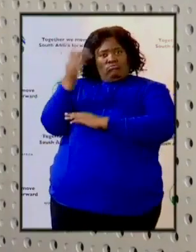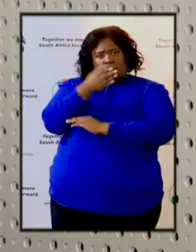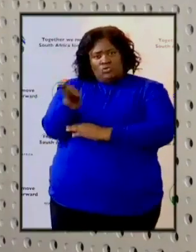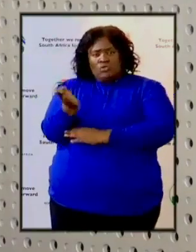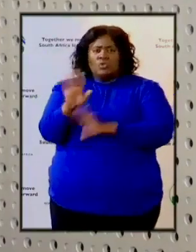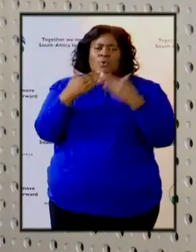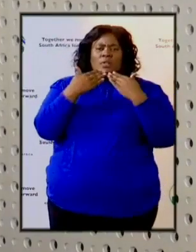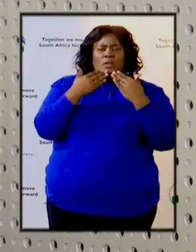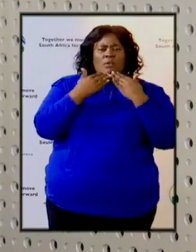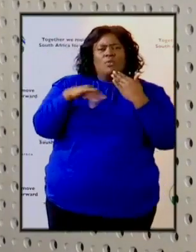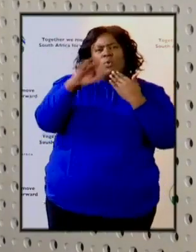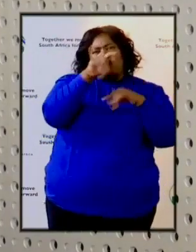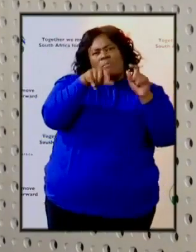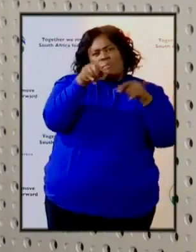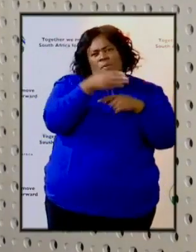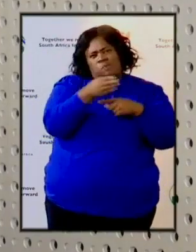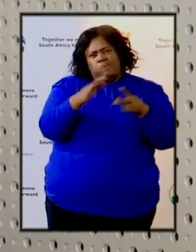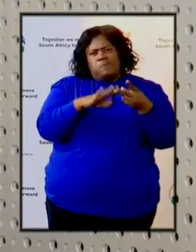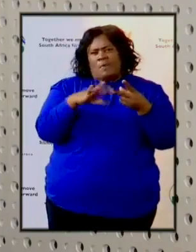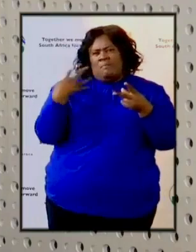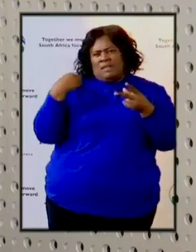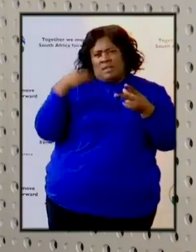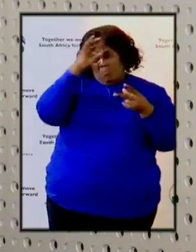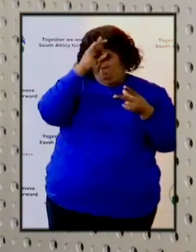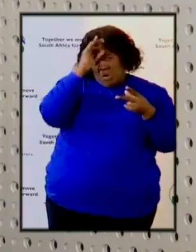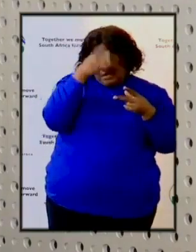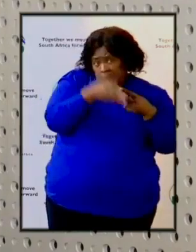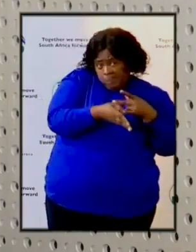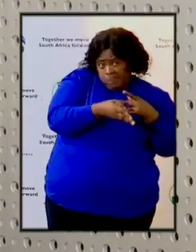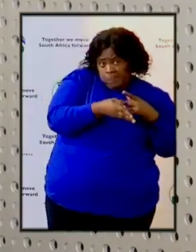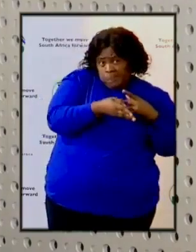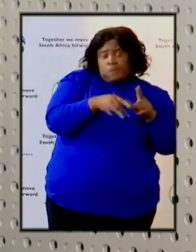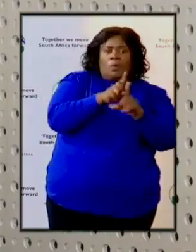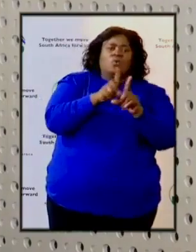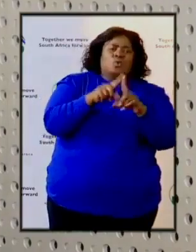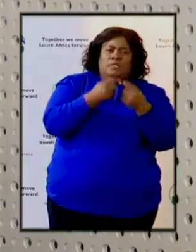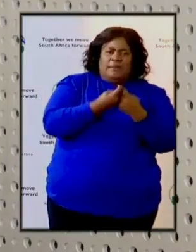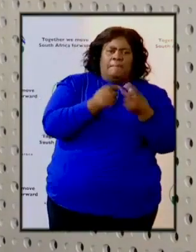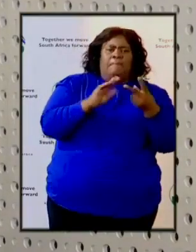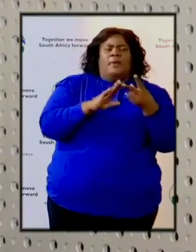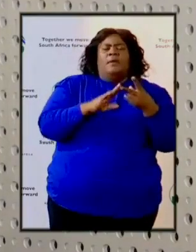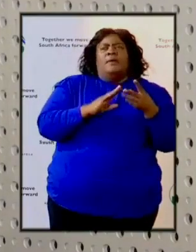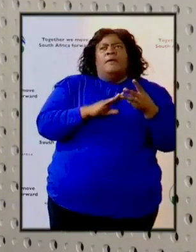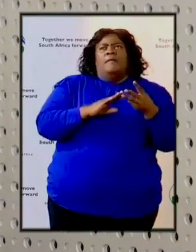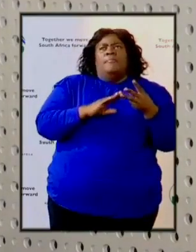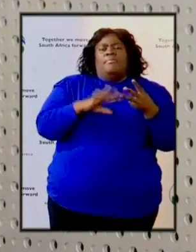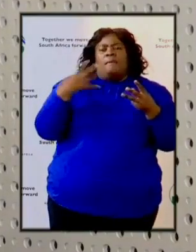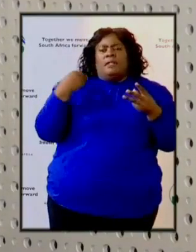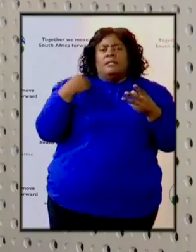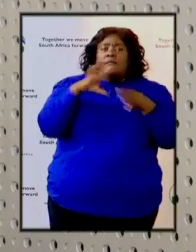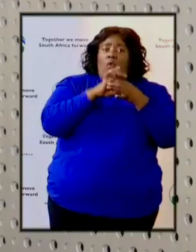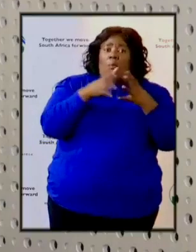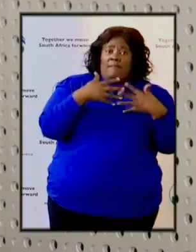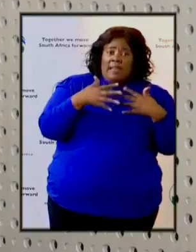Didiza, the Minister of Police, who has also been part of the team, Minister of Home